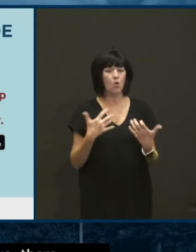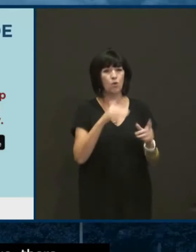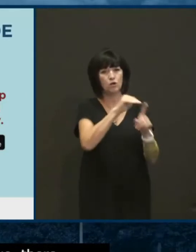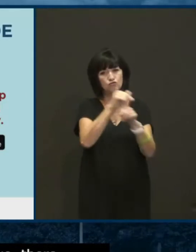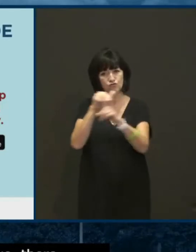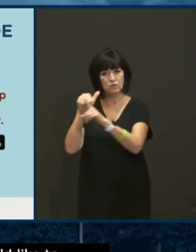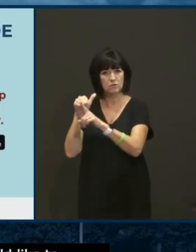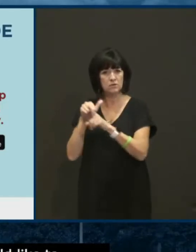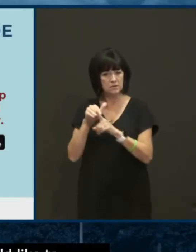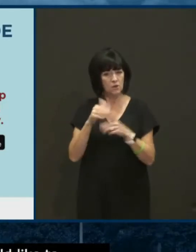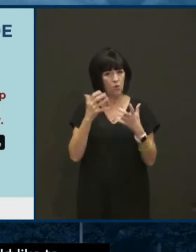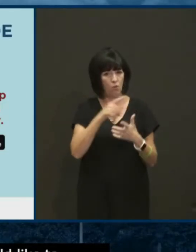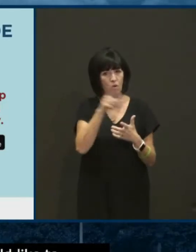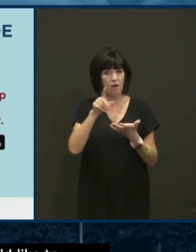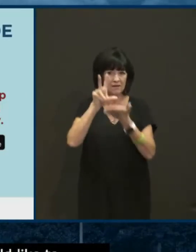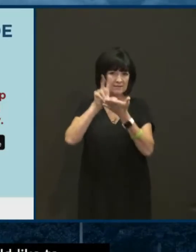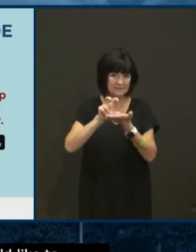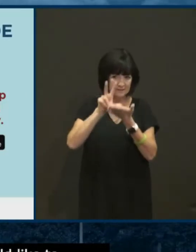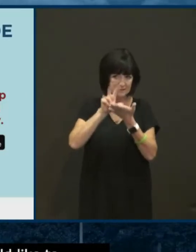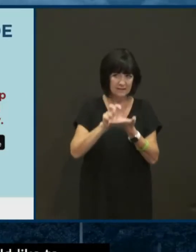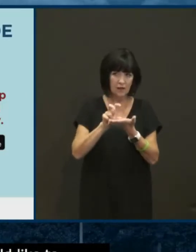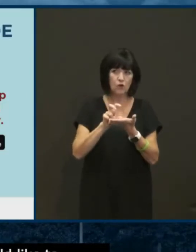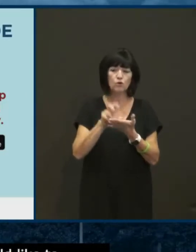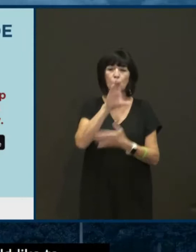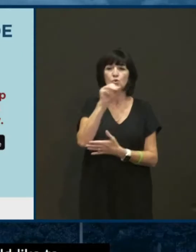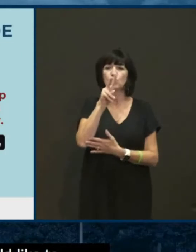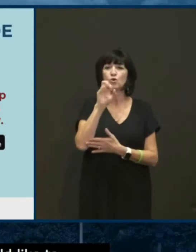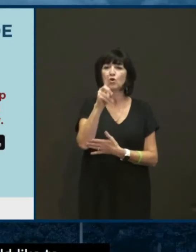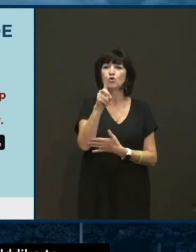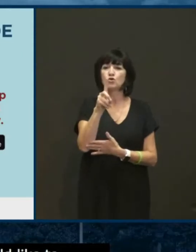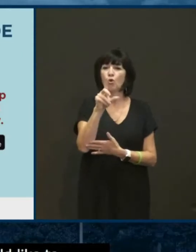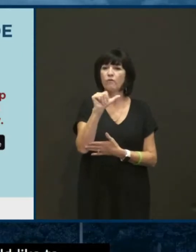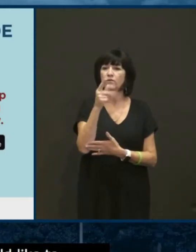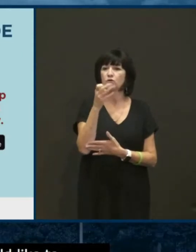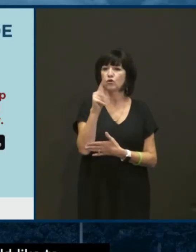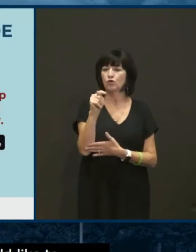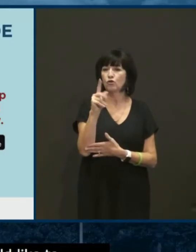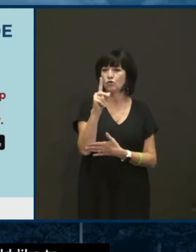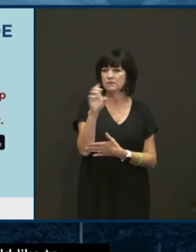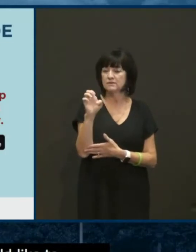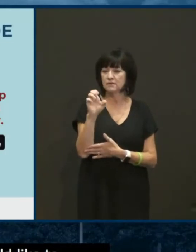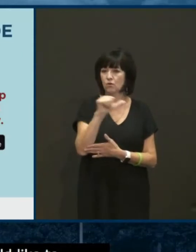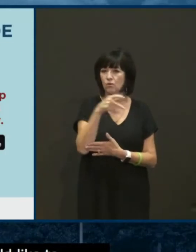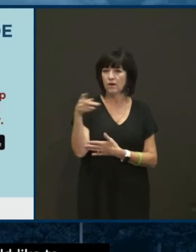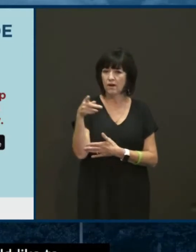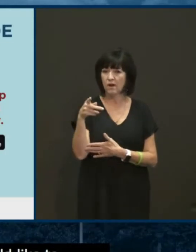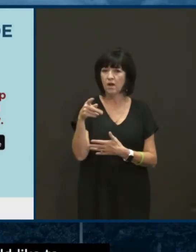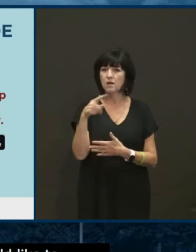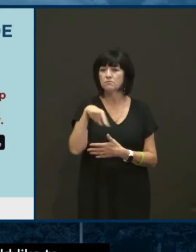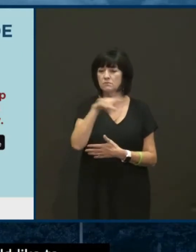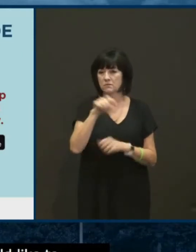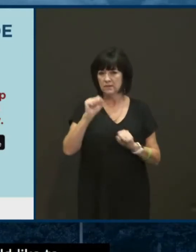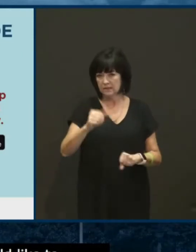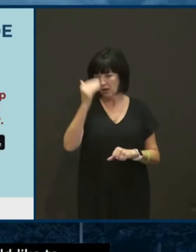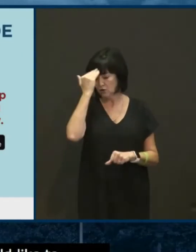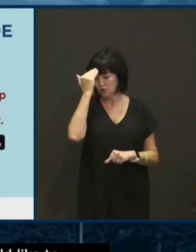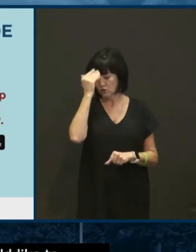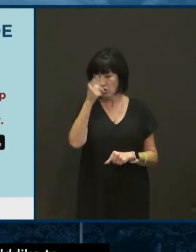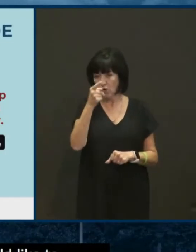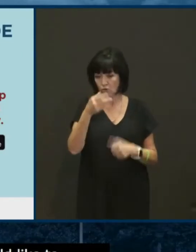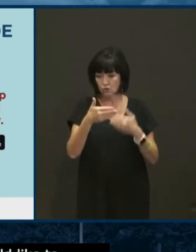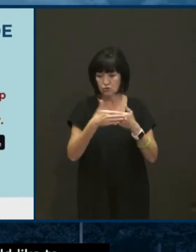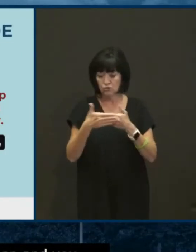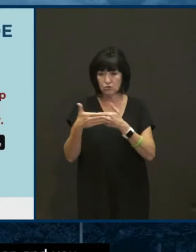the COVID Alert Delaware app so that you can know when you've been in contact with somebody who's